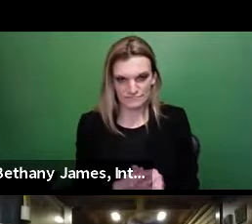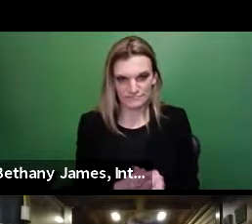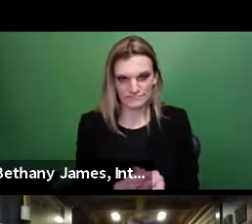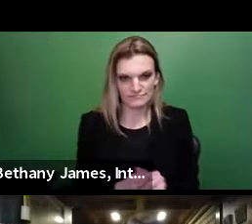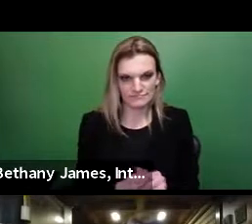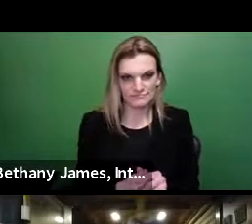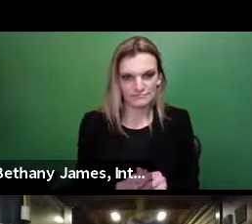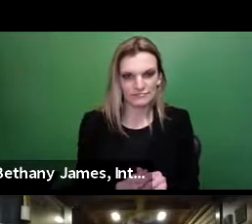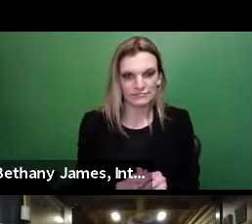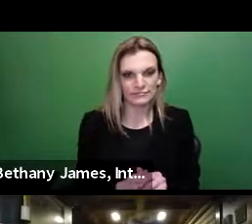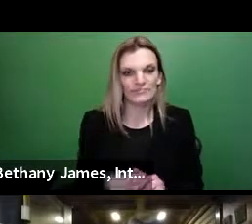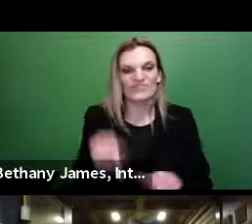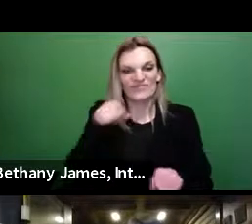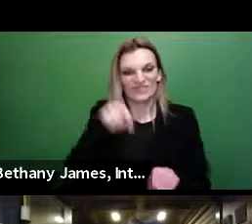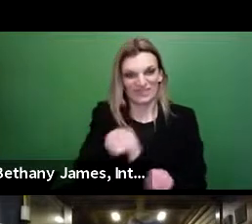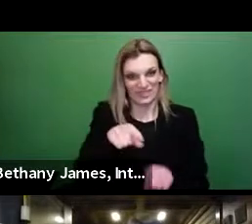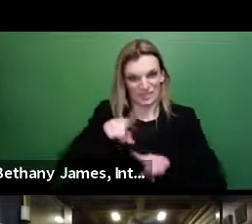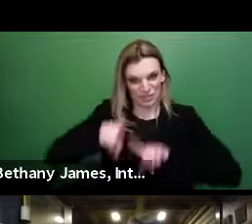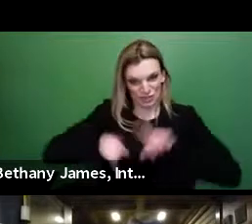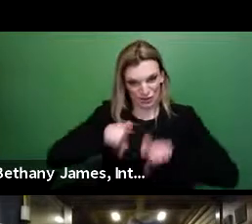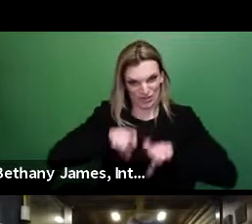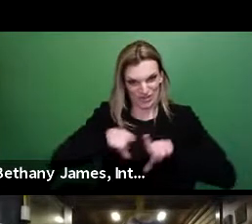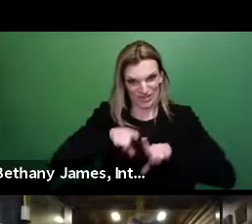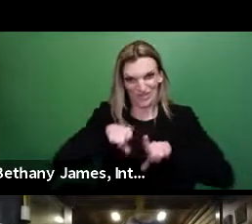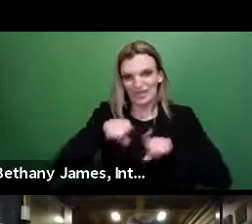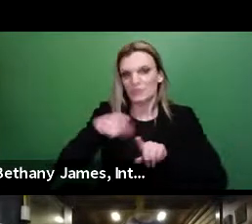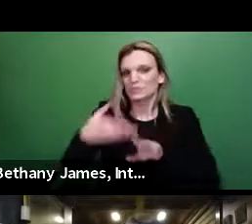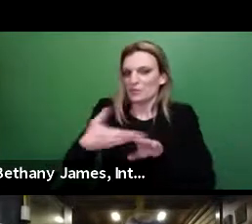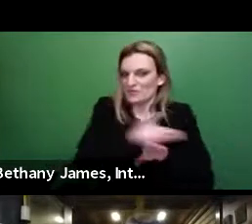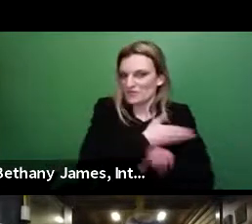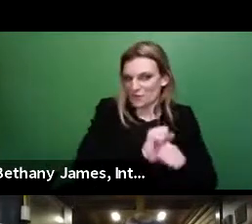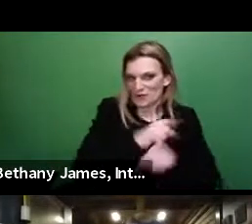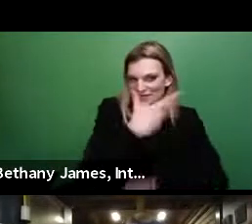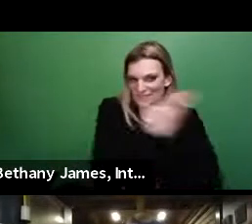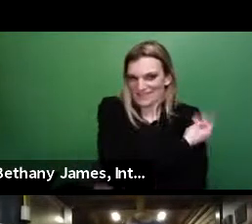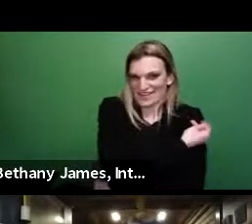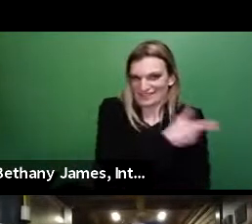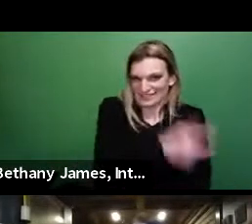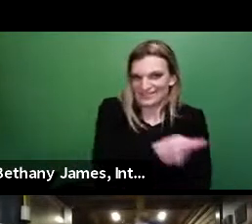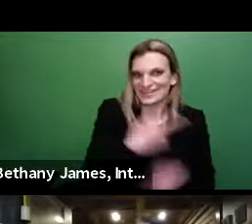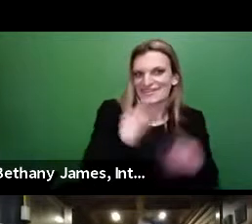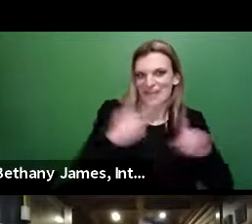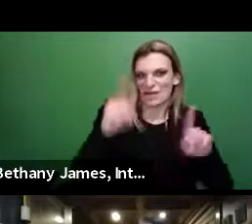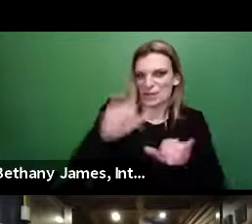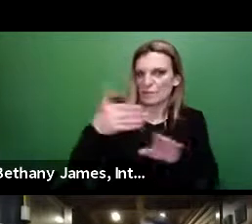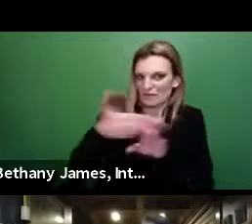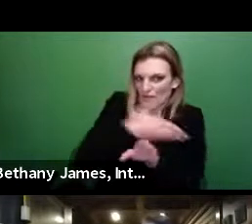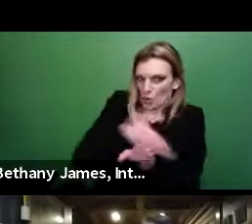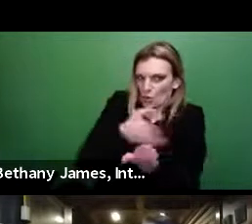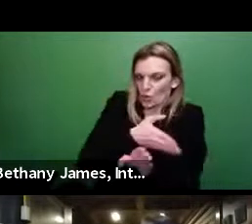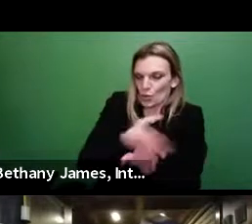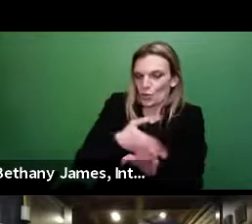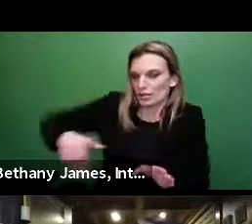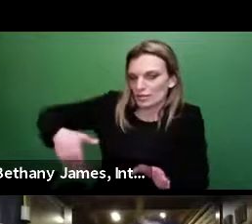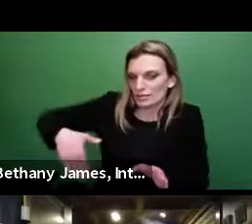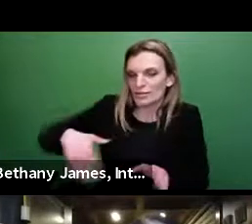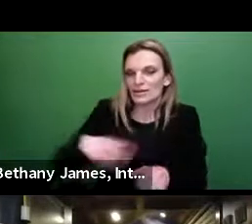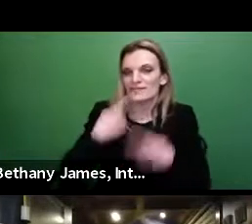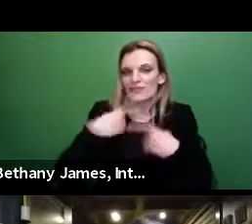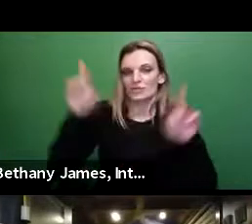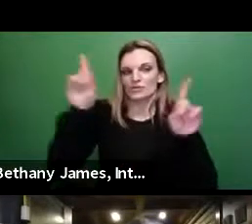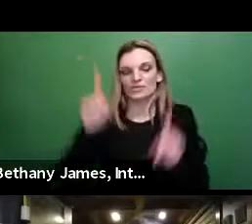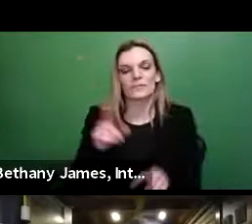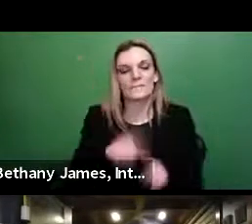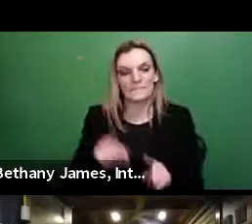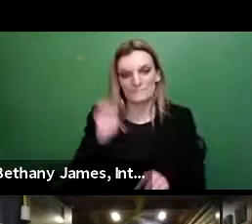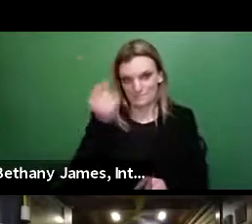the vaccine was announced, so keep that in mind as we talk about this, but when we conducted the survey,